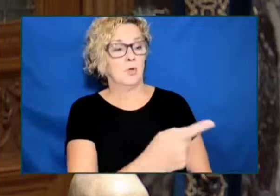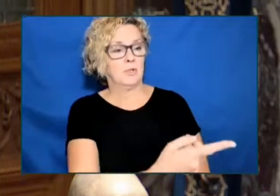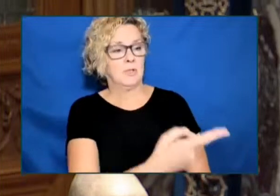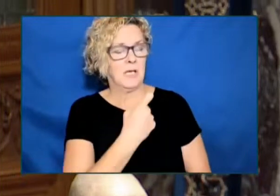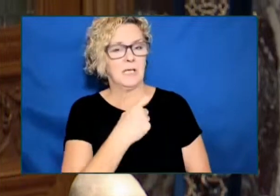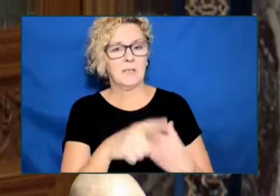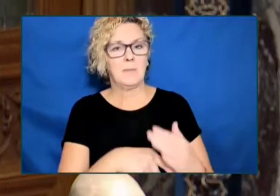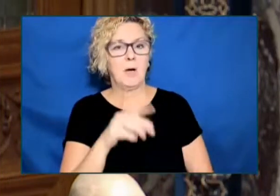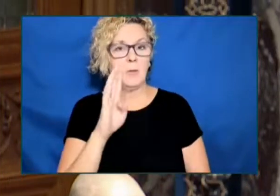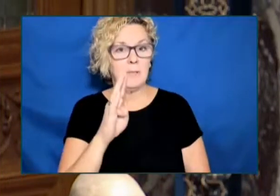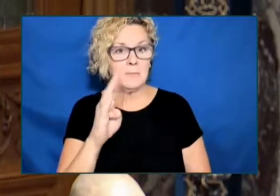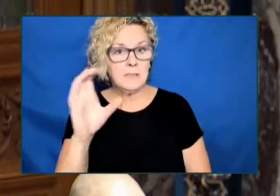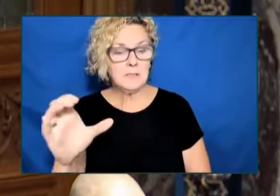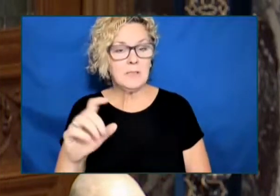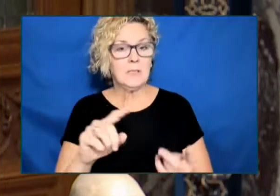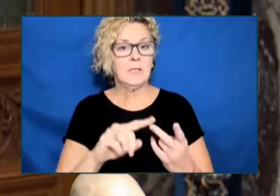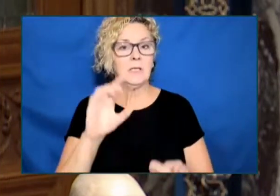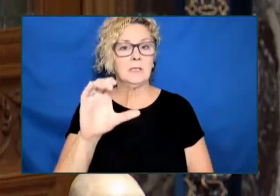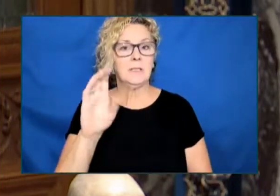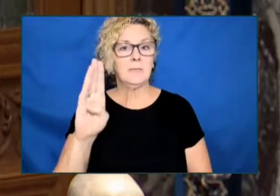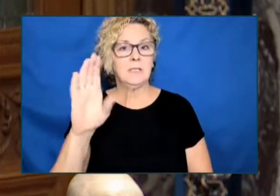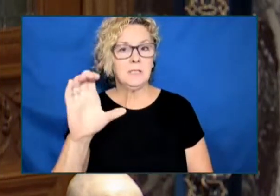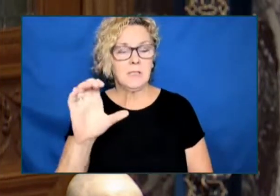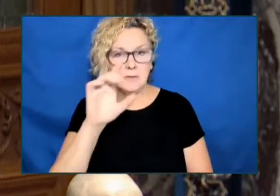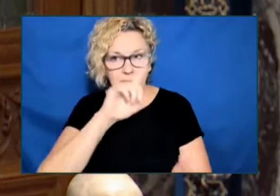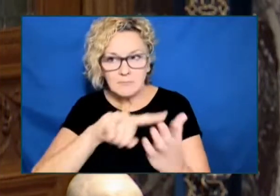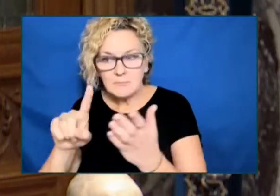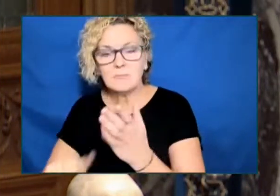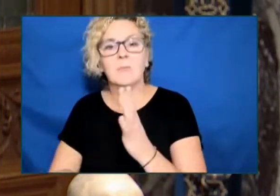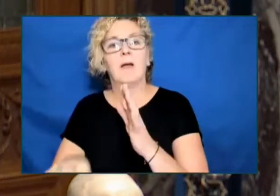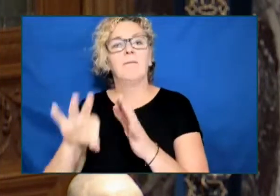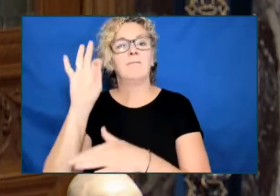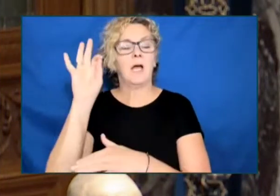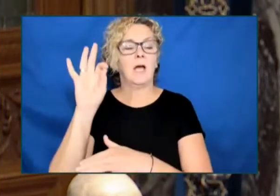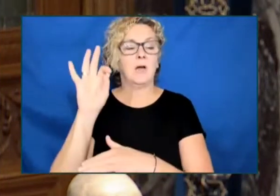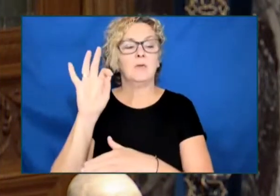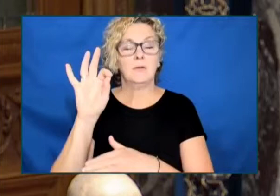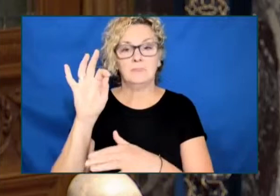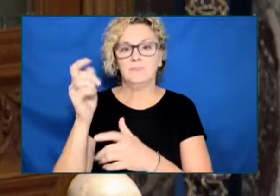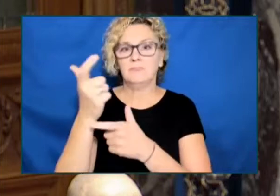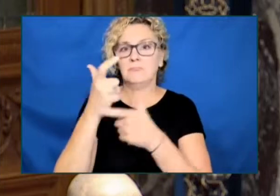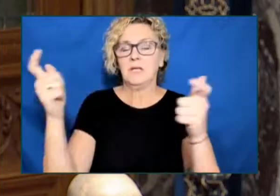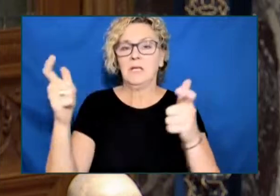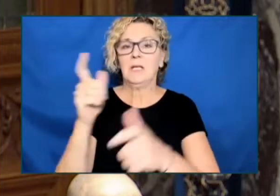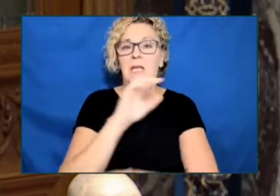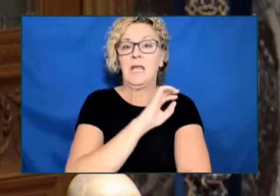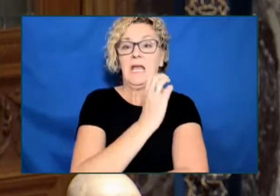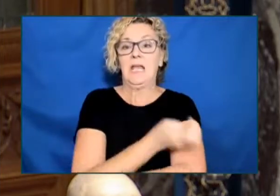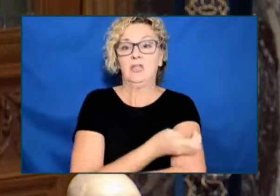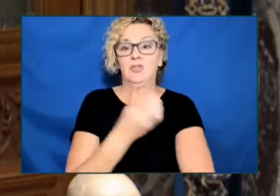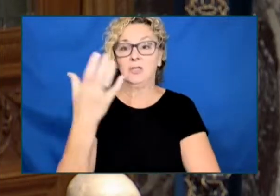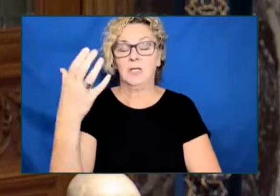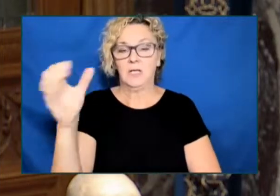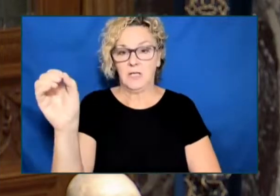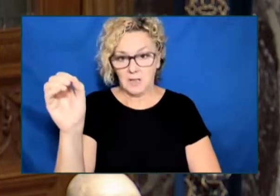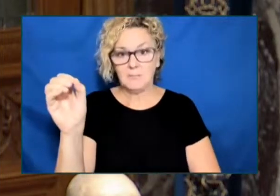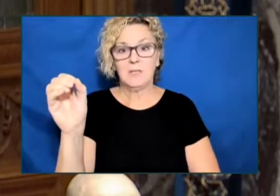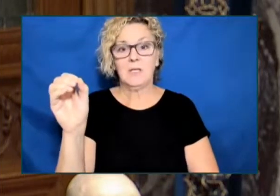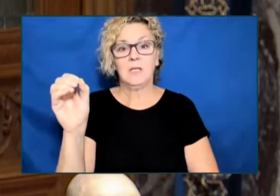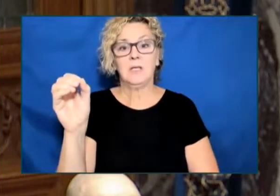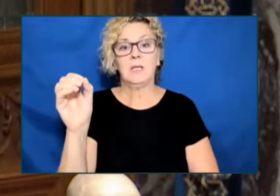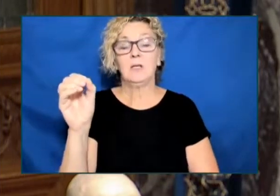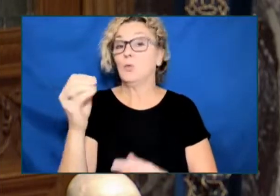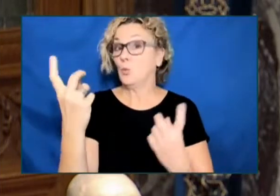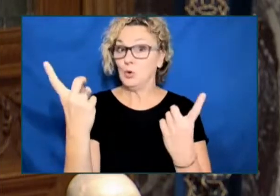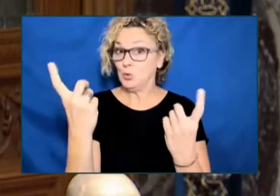that have shown that Drax, a UK energy giant, is turning whole trees from primary forests in BC into